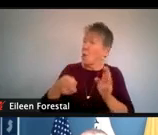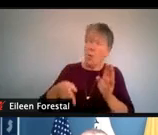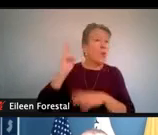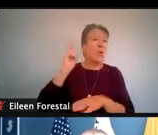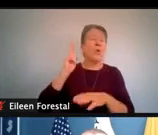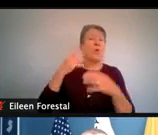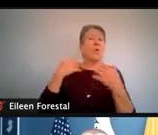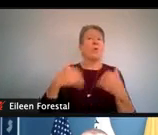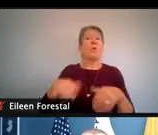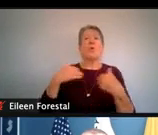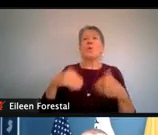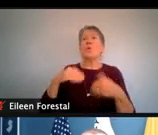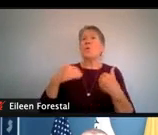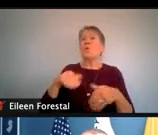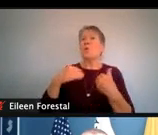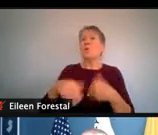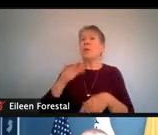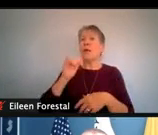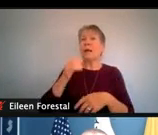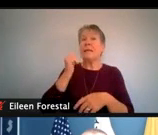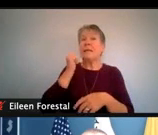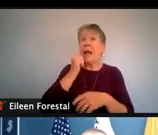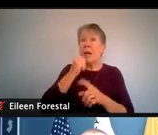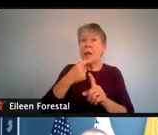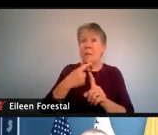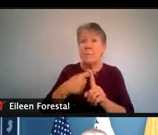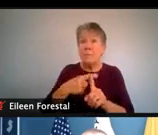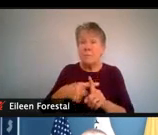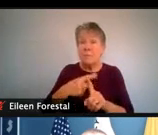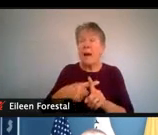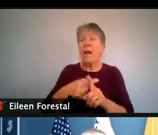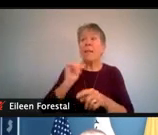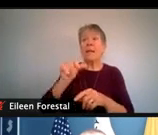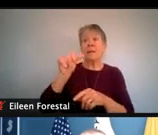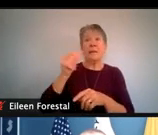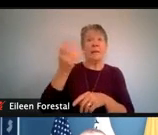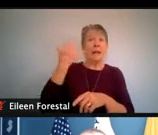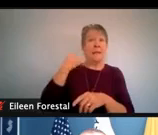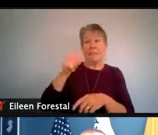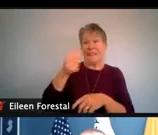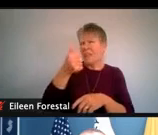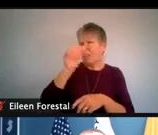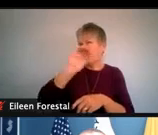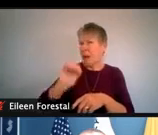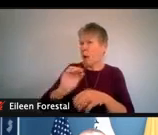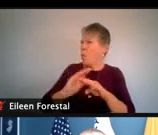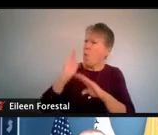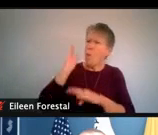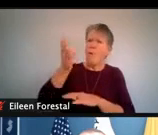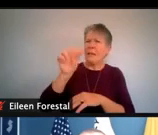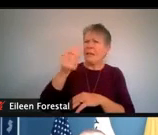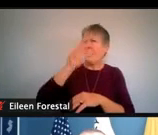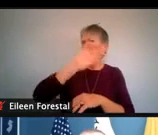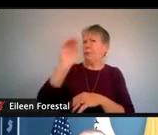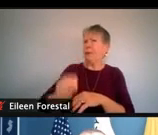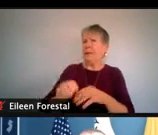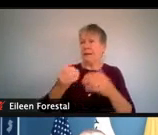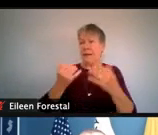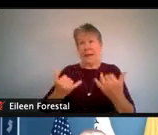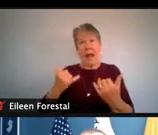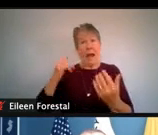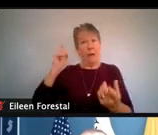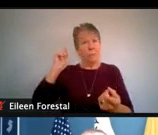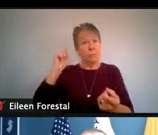crushing, taking crushing statewide steps. And that obviously remains on the table, but we do